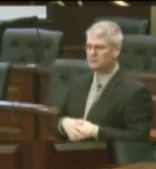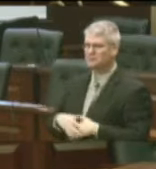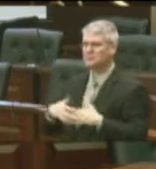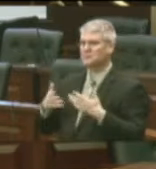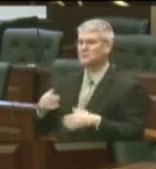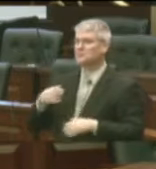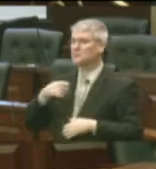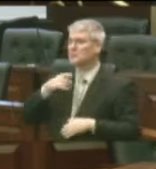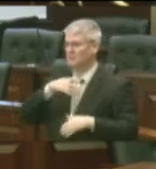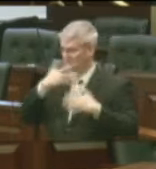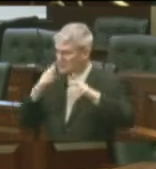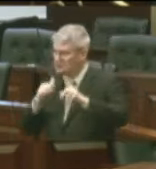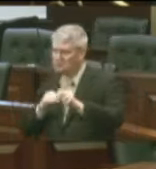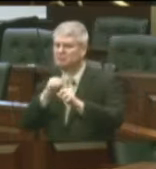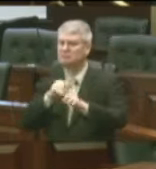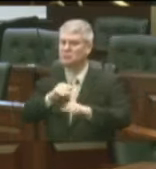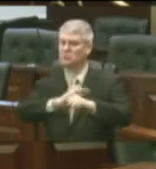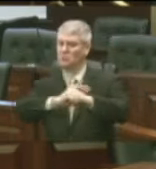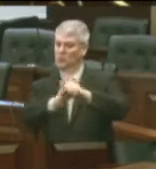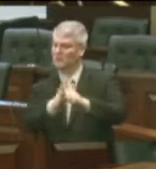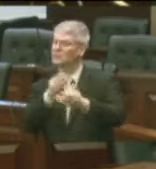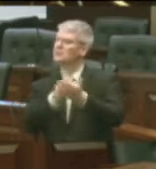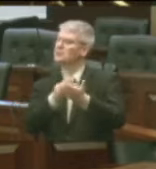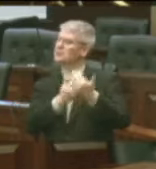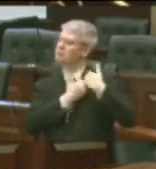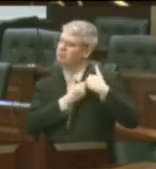of these proposals at their next meeting.